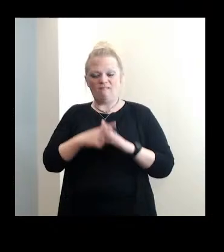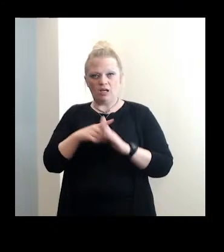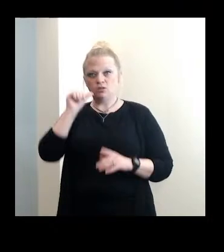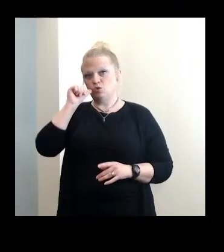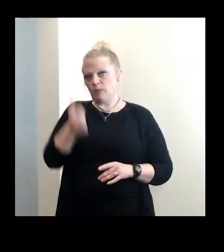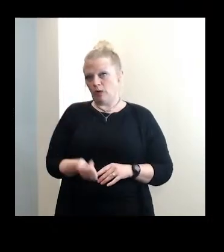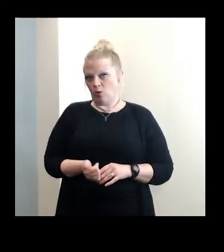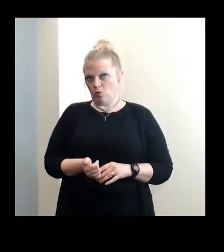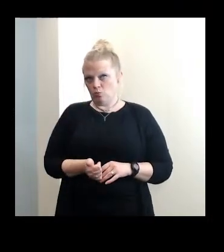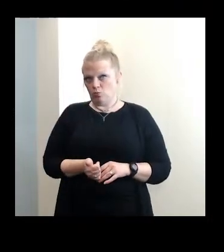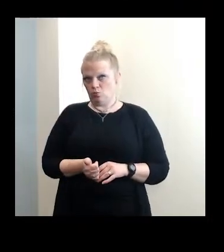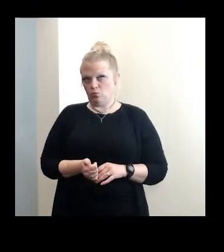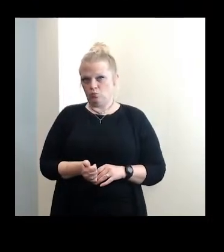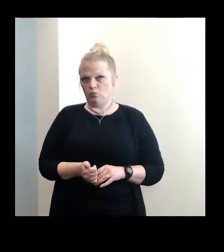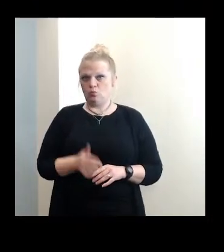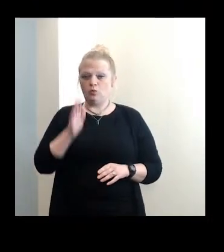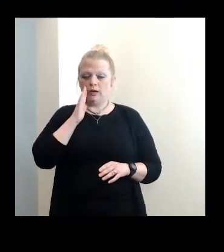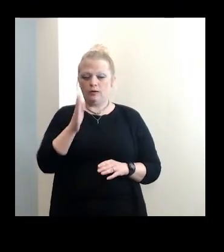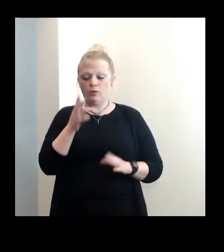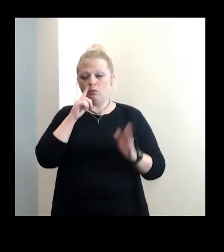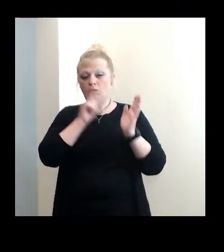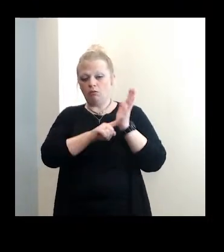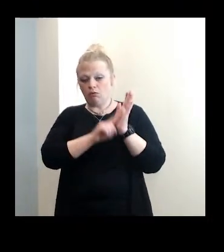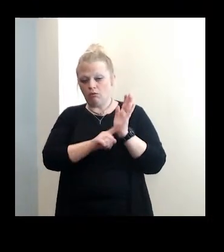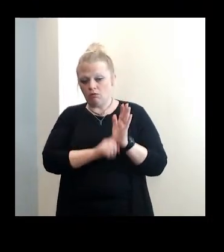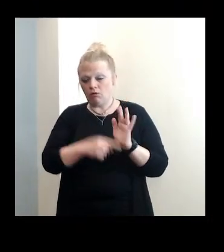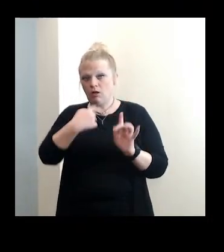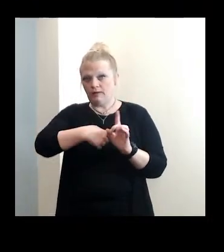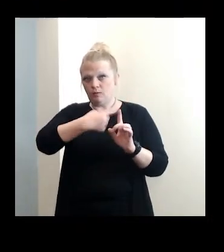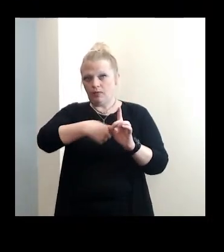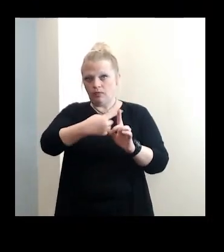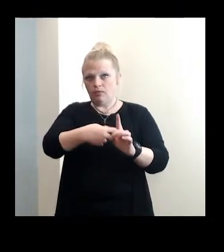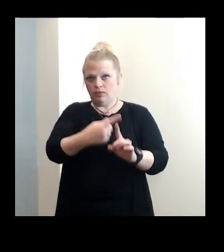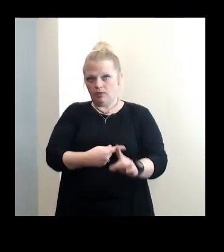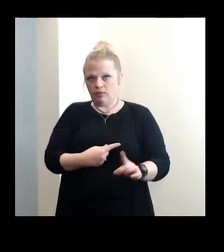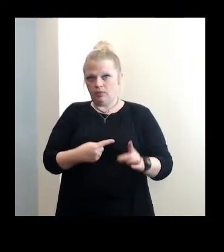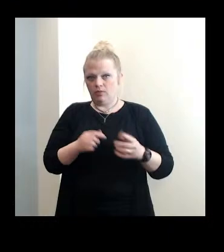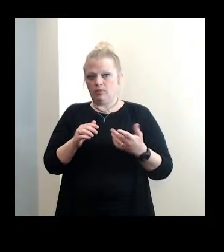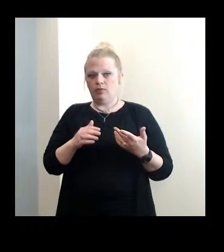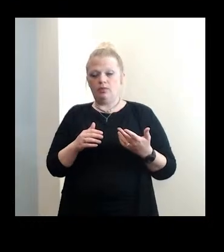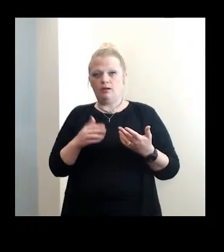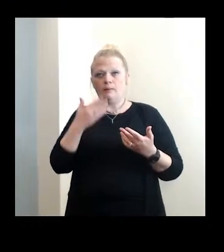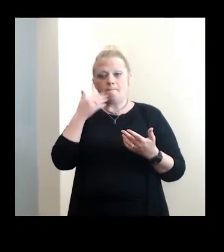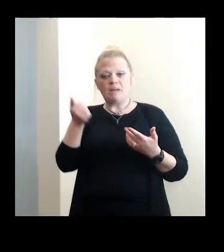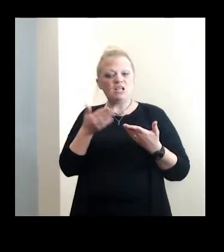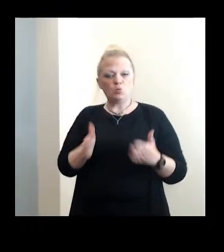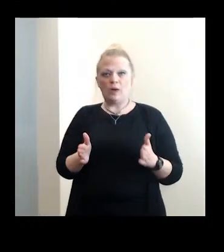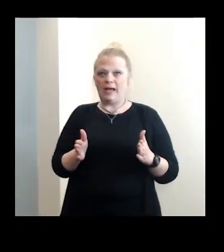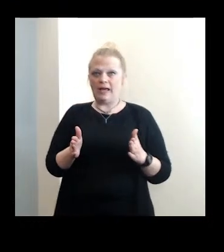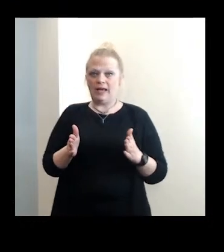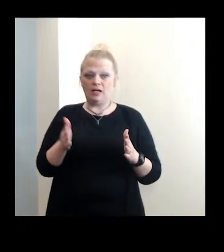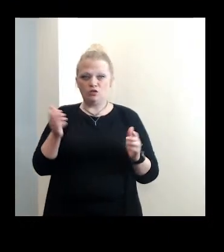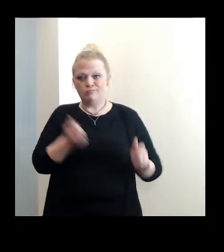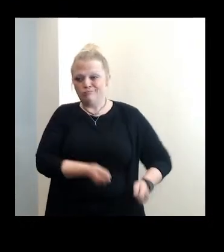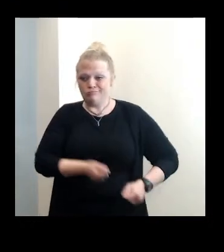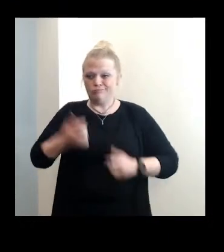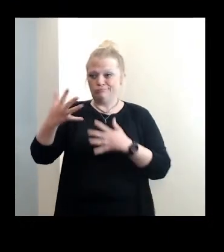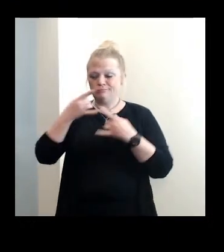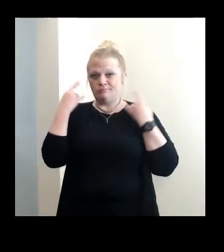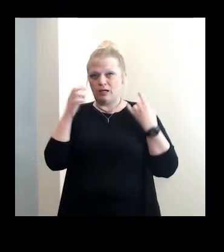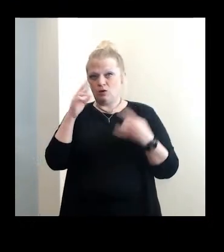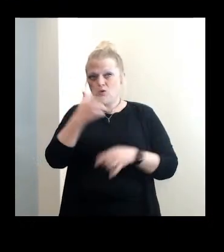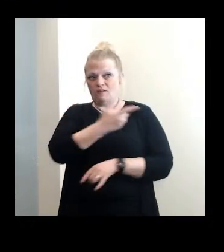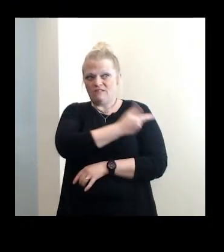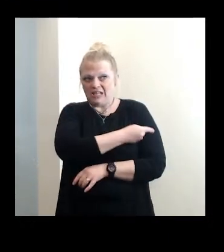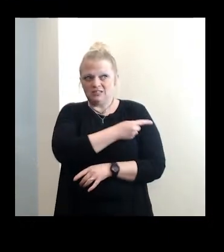tomorrow, and we will be revisiting those on a monthly basis. And the best way that we can eliminate the masks for even the